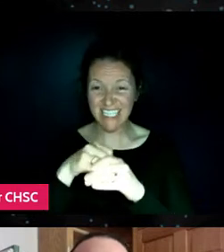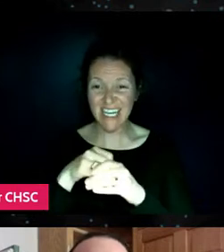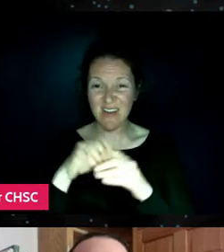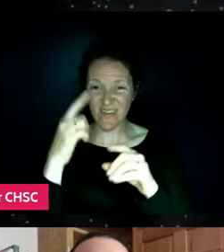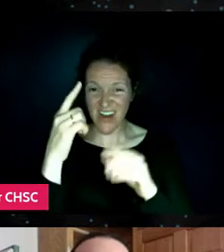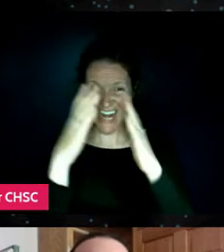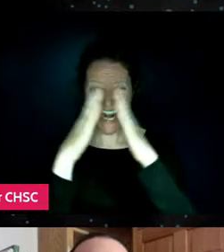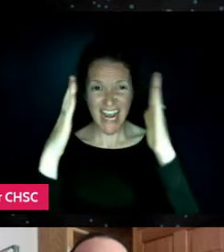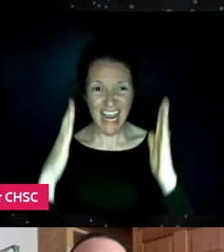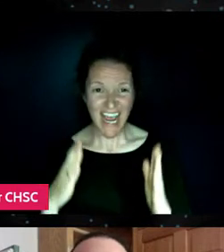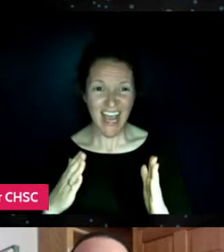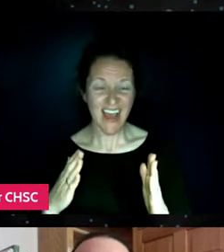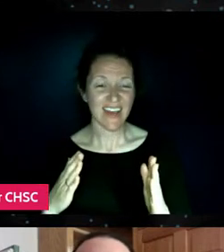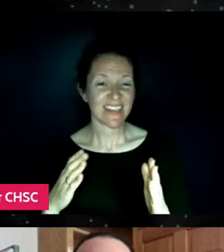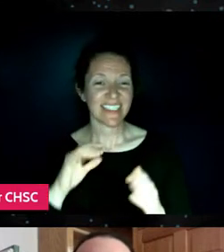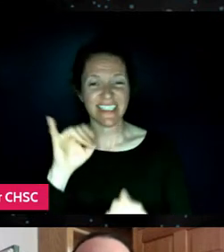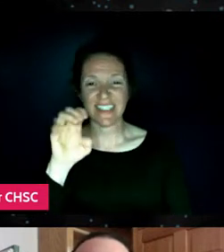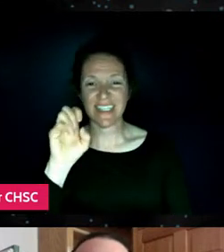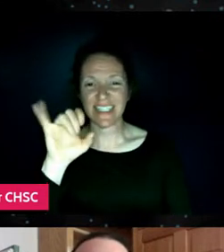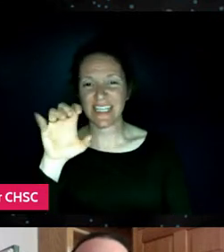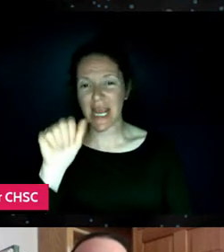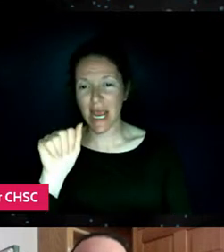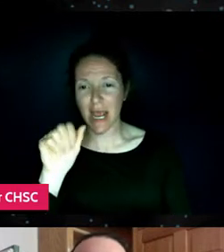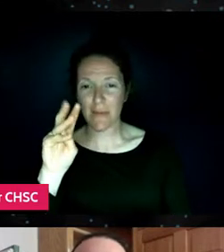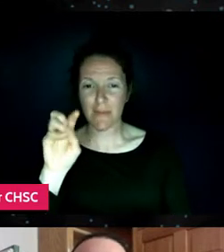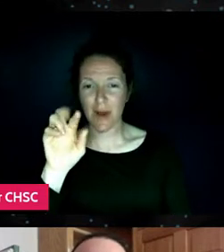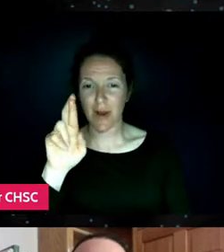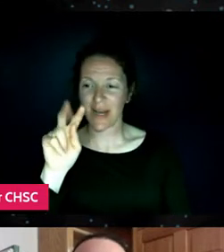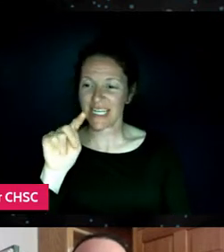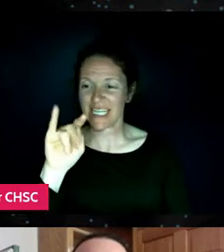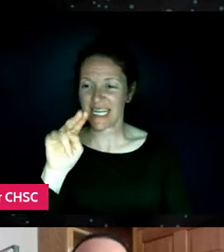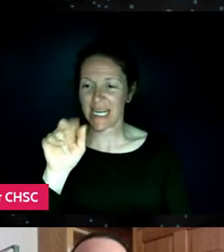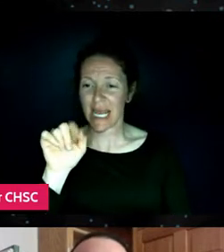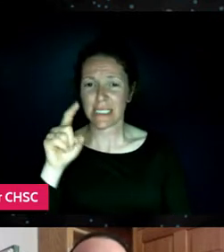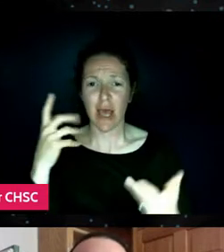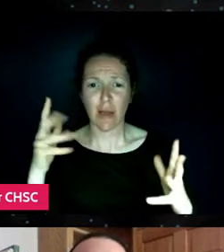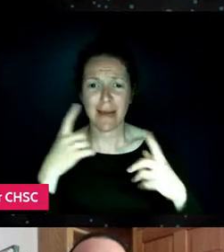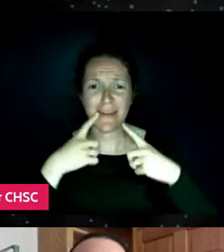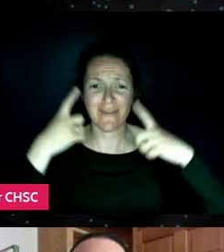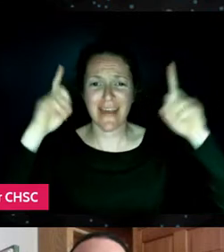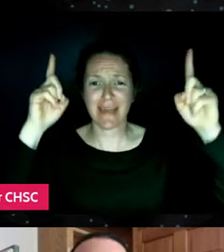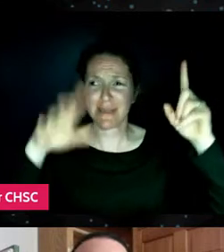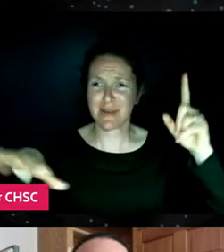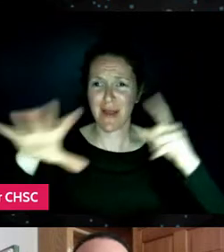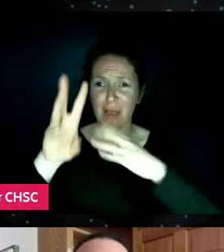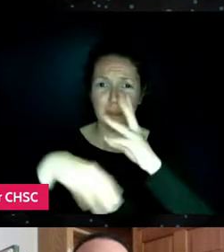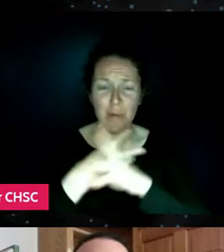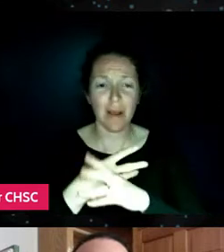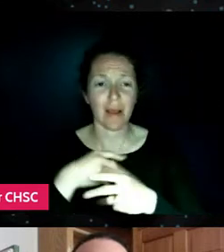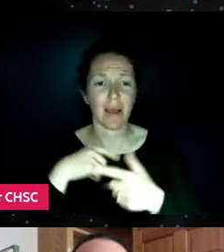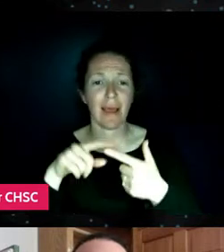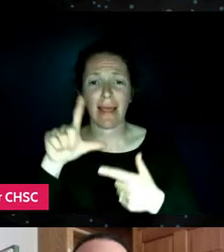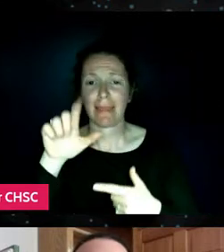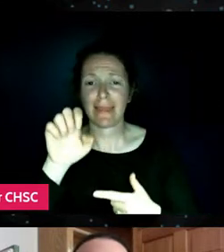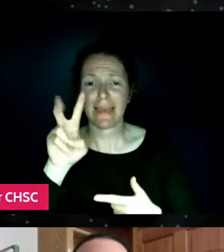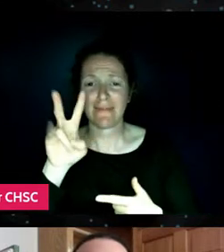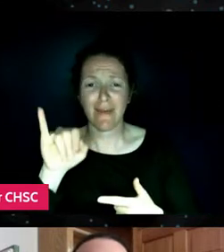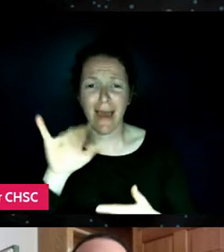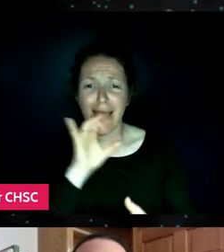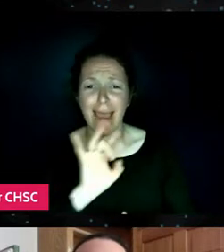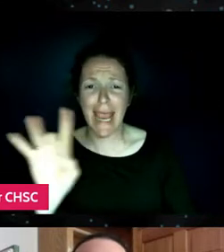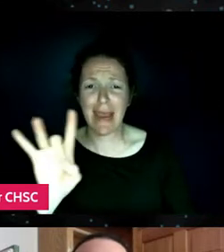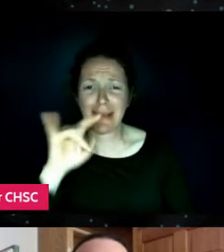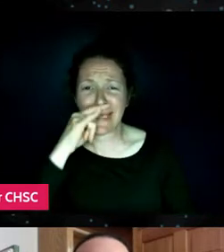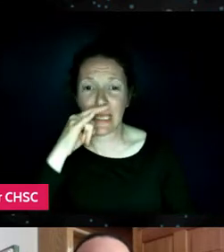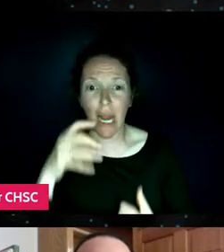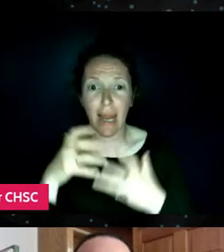Shadeska Martinez, who was already basically this world, you know, celebrity. And there was, you know, Levi, 8-year-old, you know, kid with a